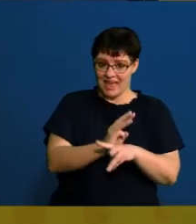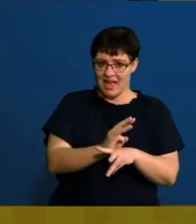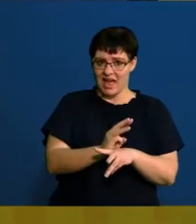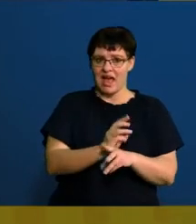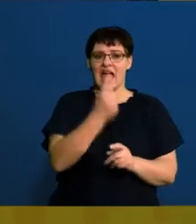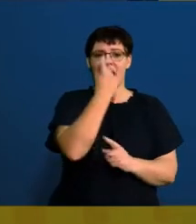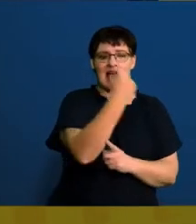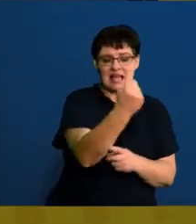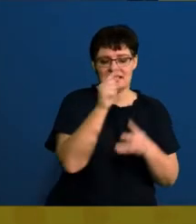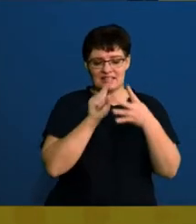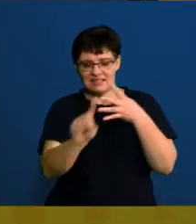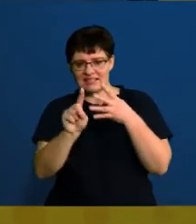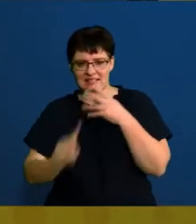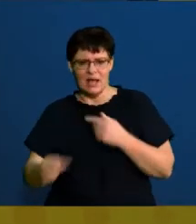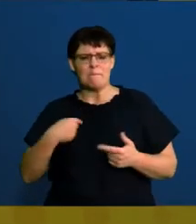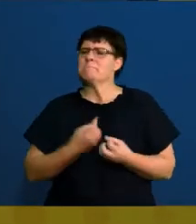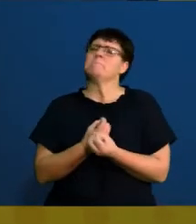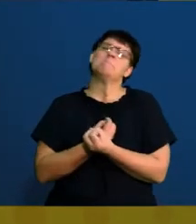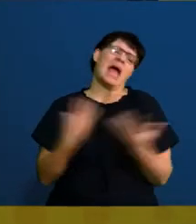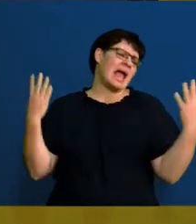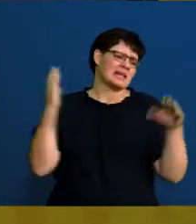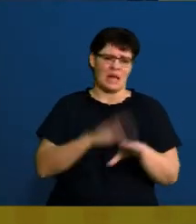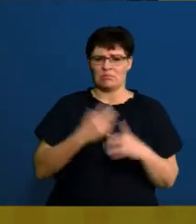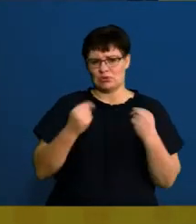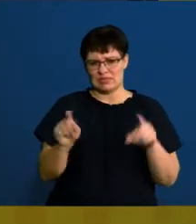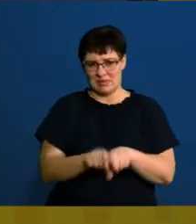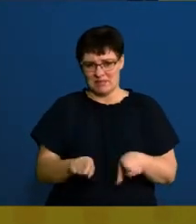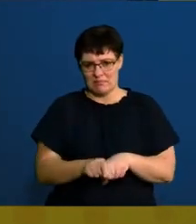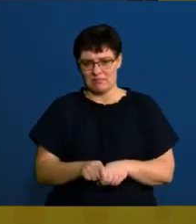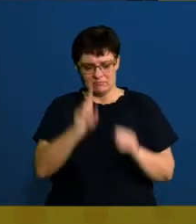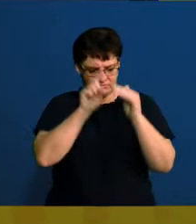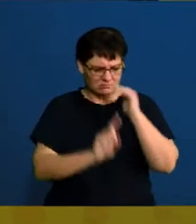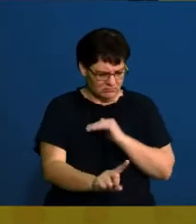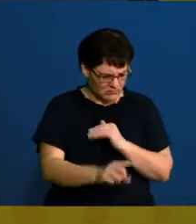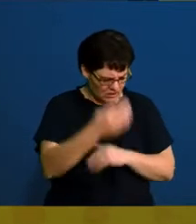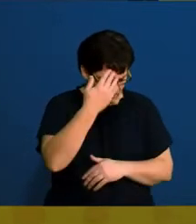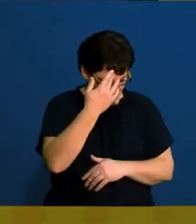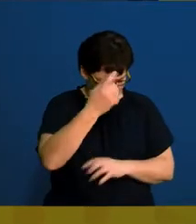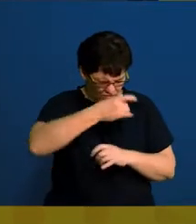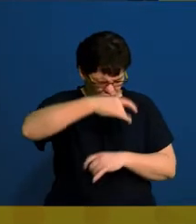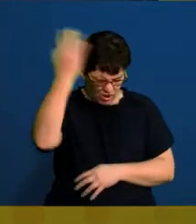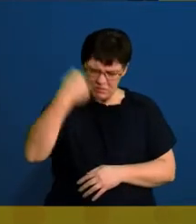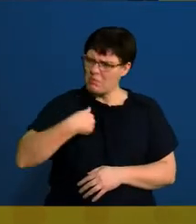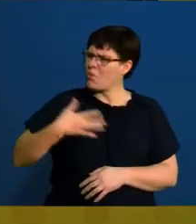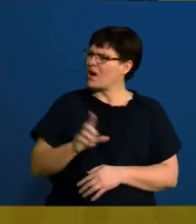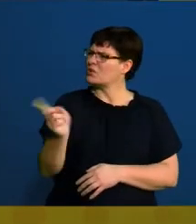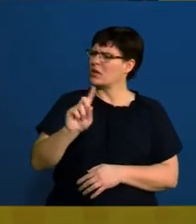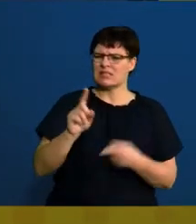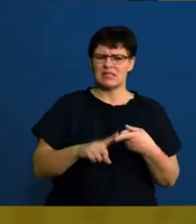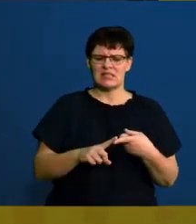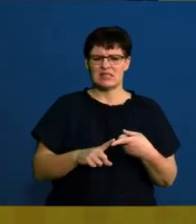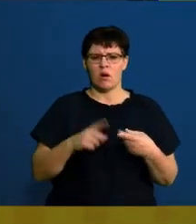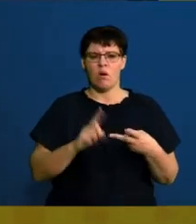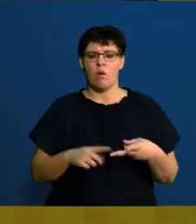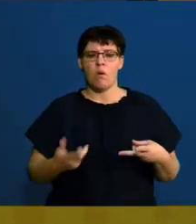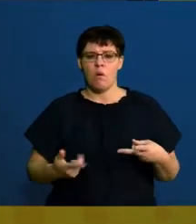room, which is typical. I've done this many a times. I walk into a room and I forget what I went in for, or I forget very